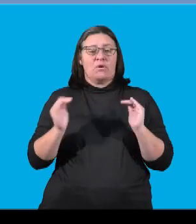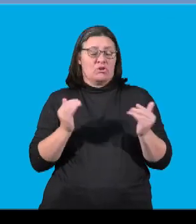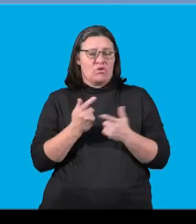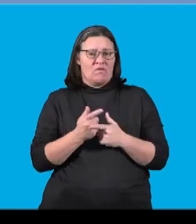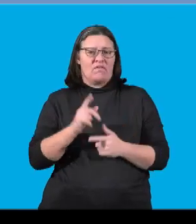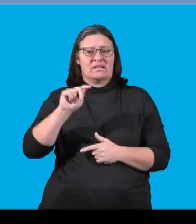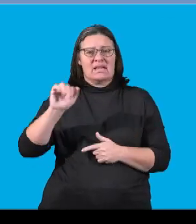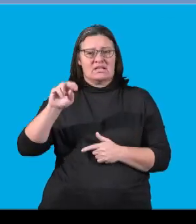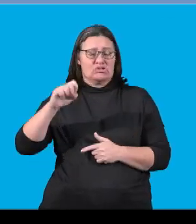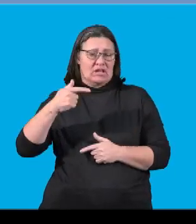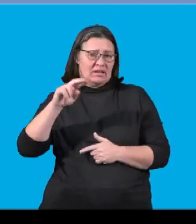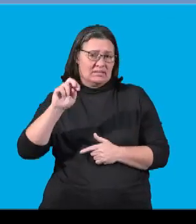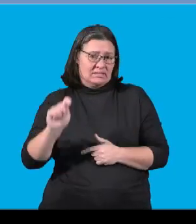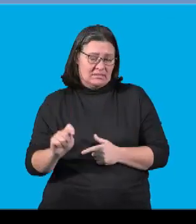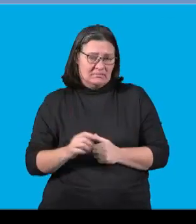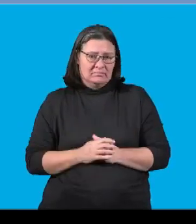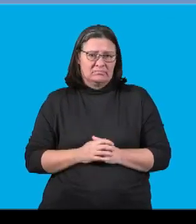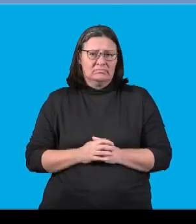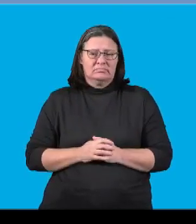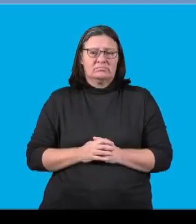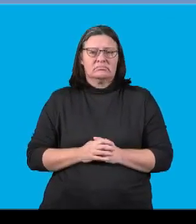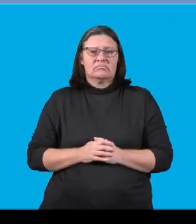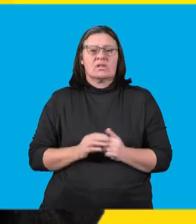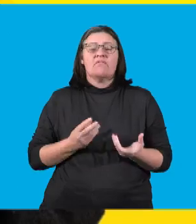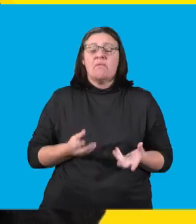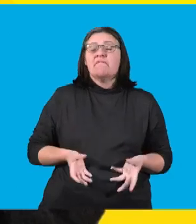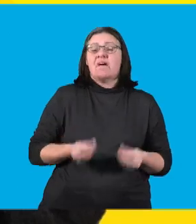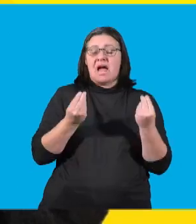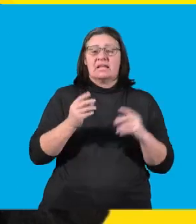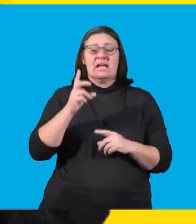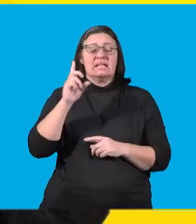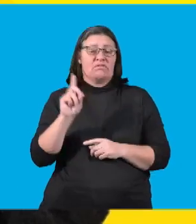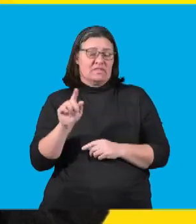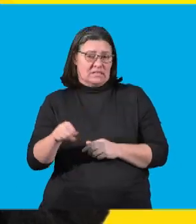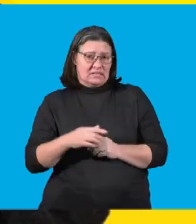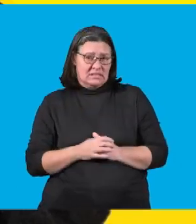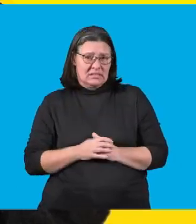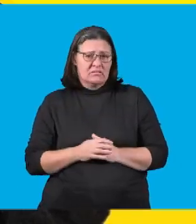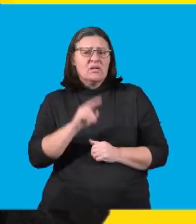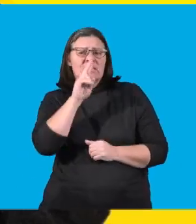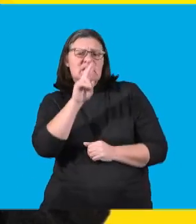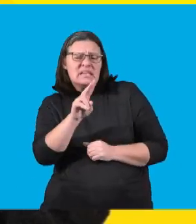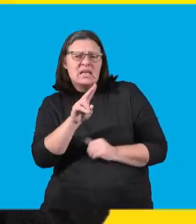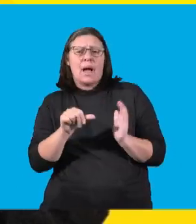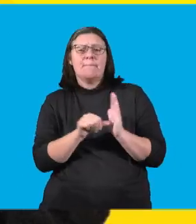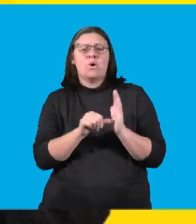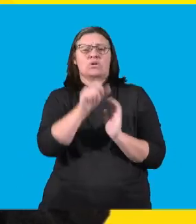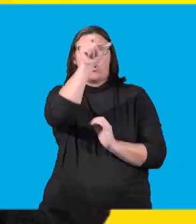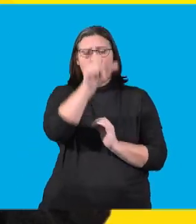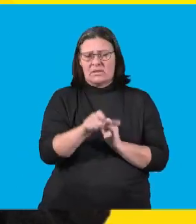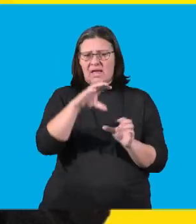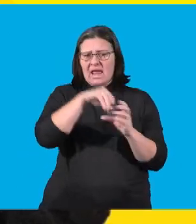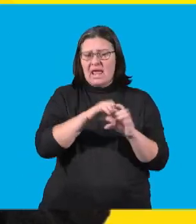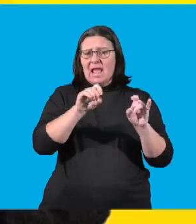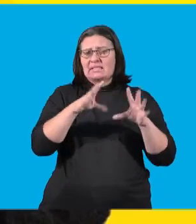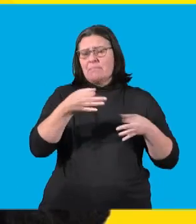of a tangent. Now, there's different ways that we can say find the derivative. And we're going to look now at some of the keywords that you